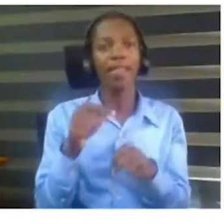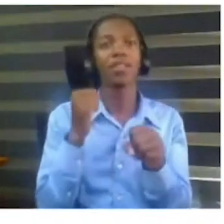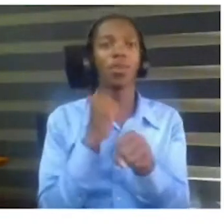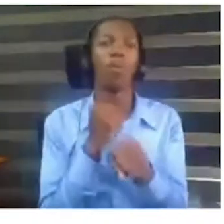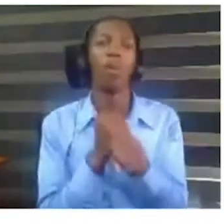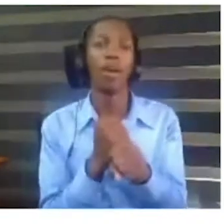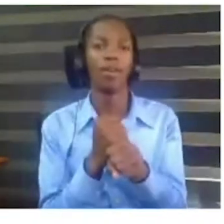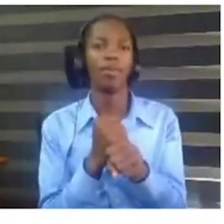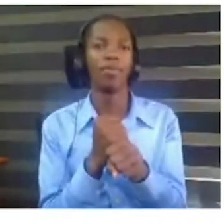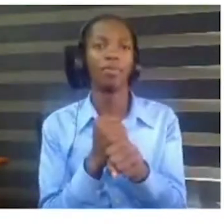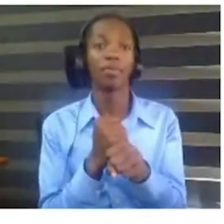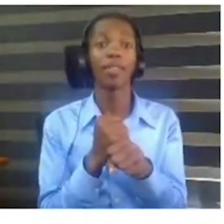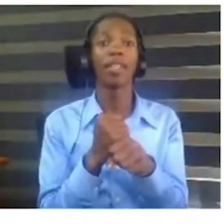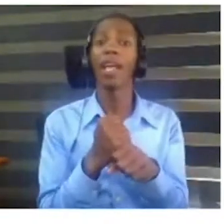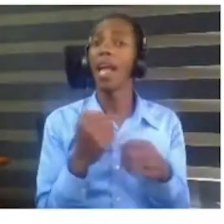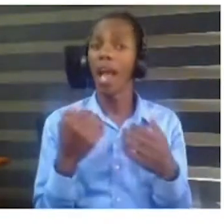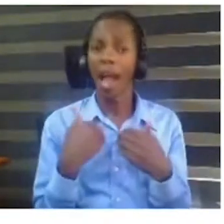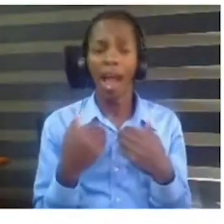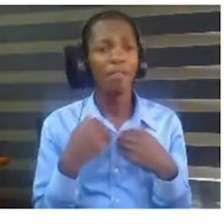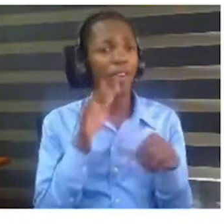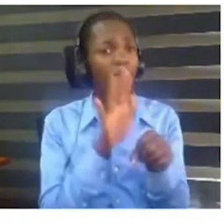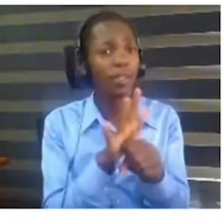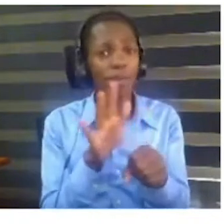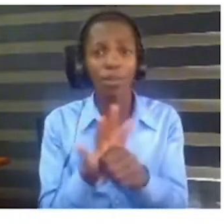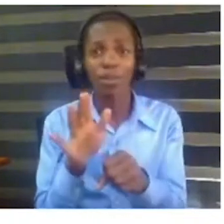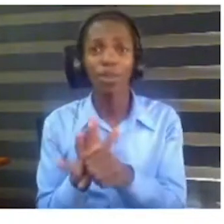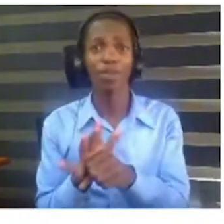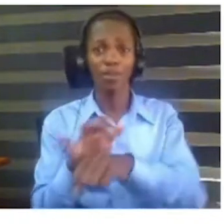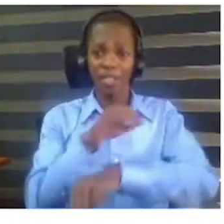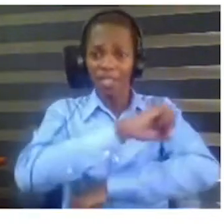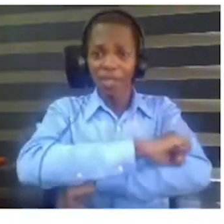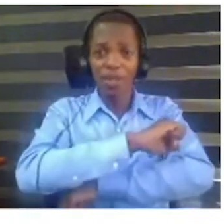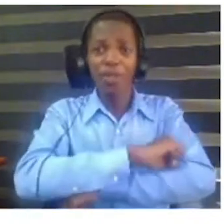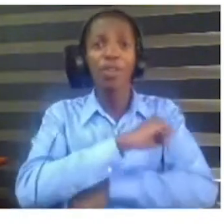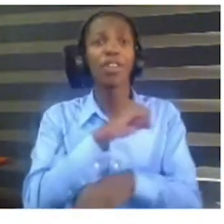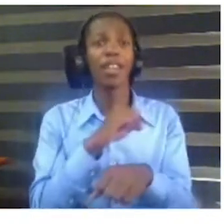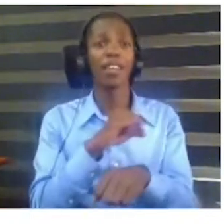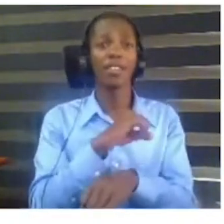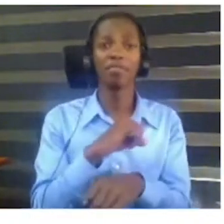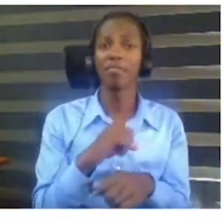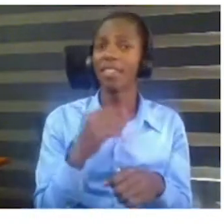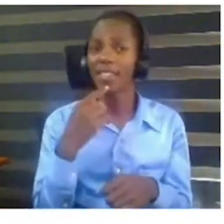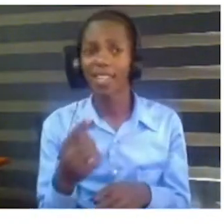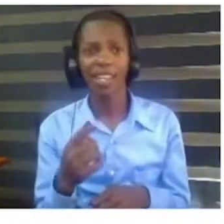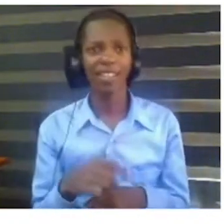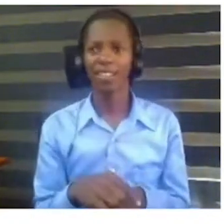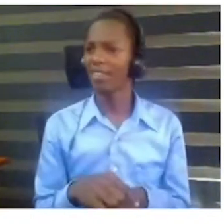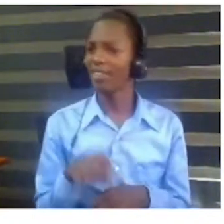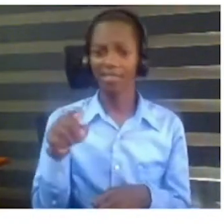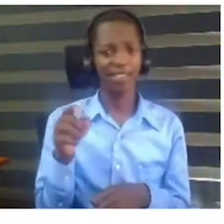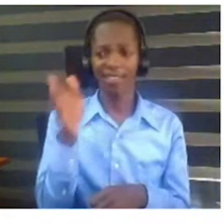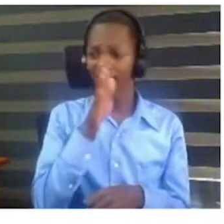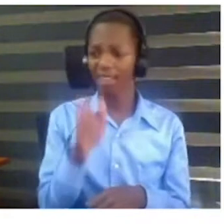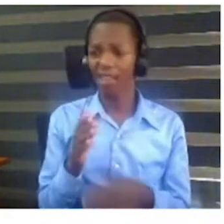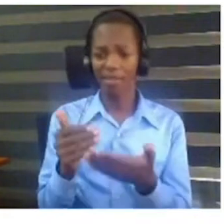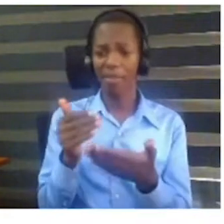There are lots of institutions that say, oh, a disabled person has never done this before, therefore you can't